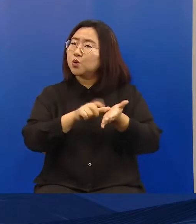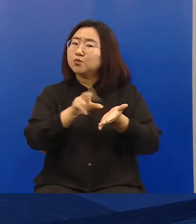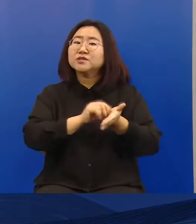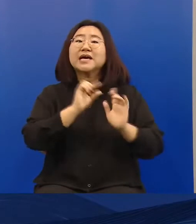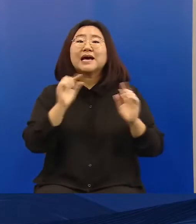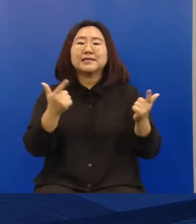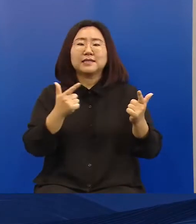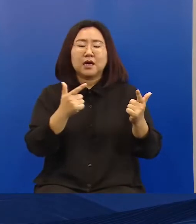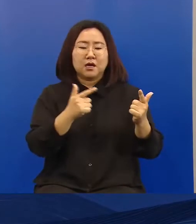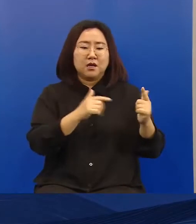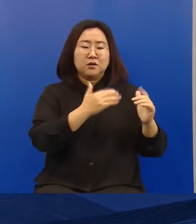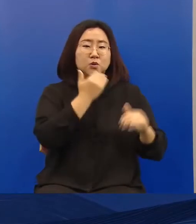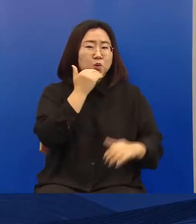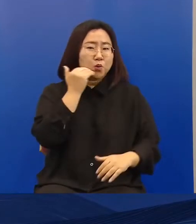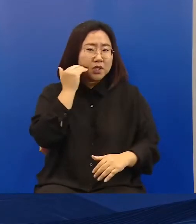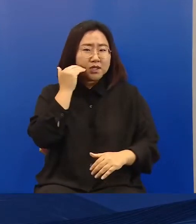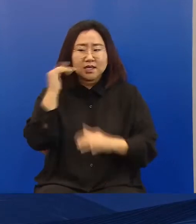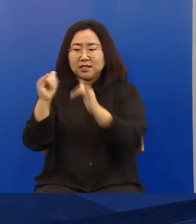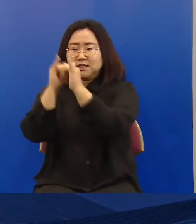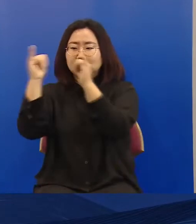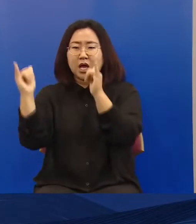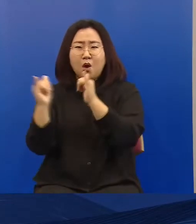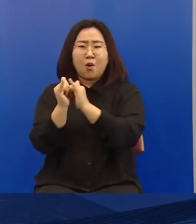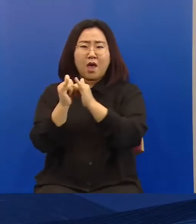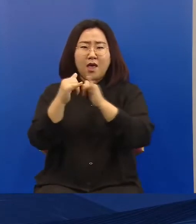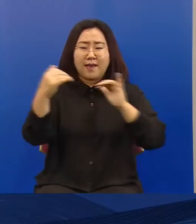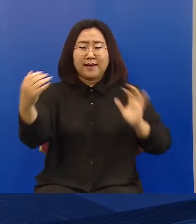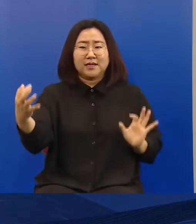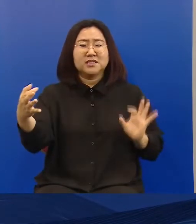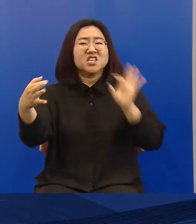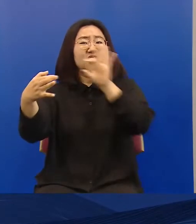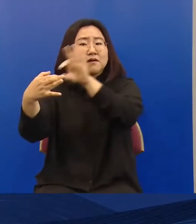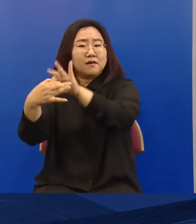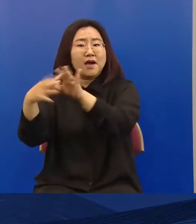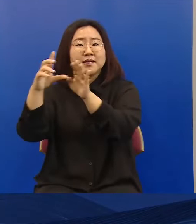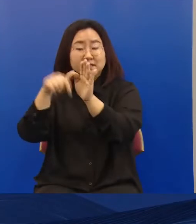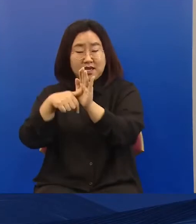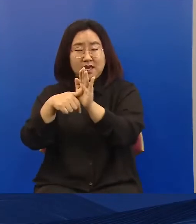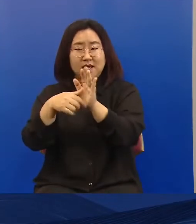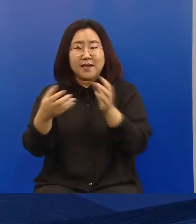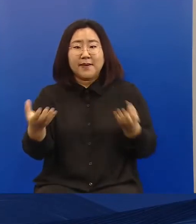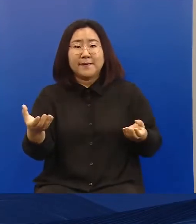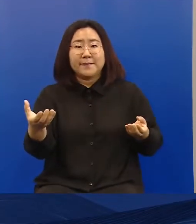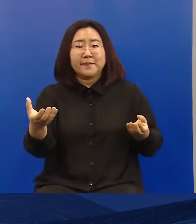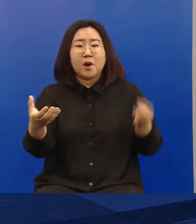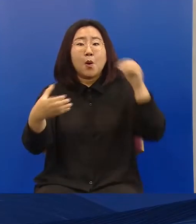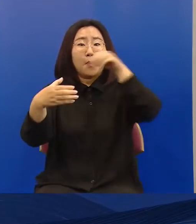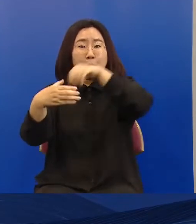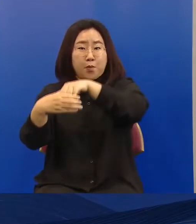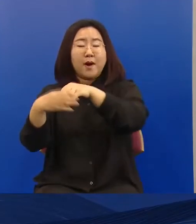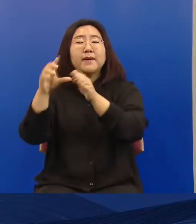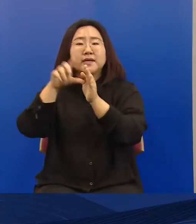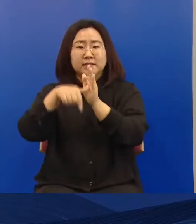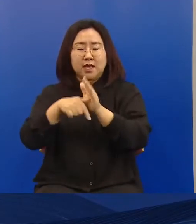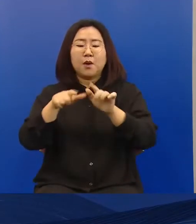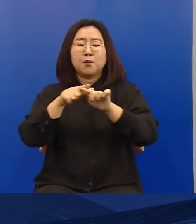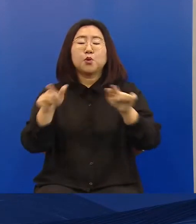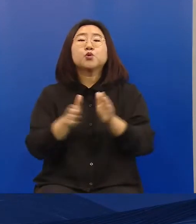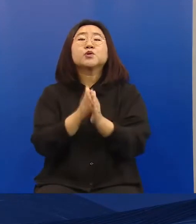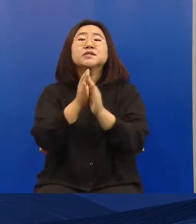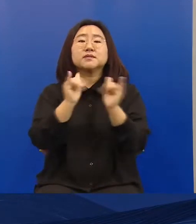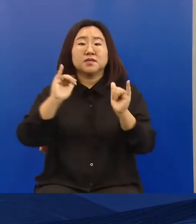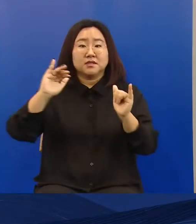just to communicate with the people with hearing loss. When we say it's a bridge, that means that we can guide these